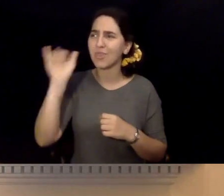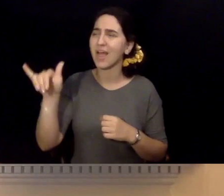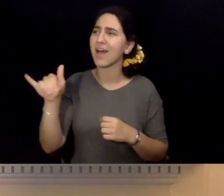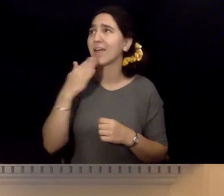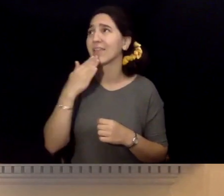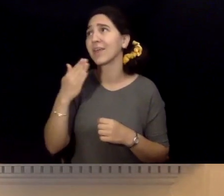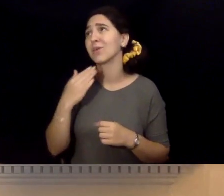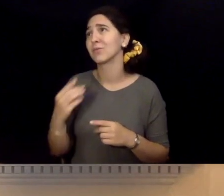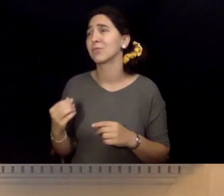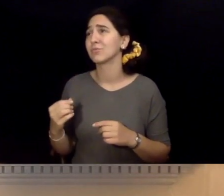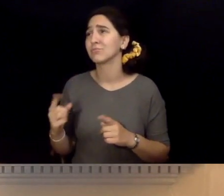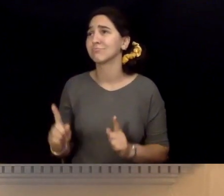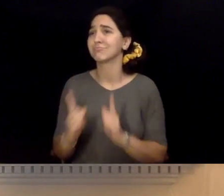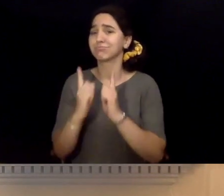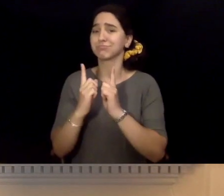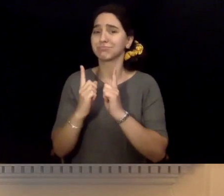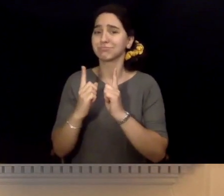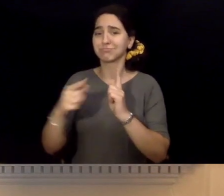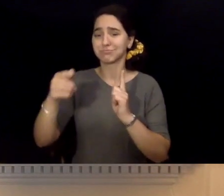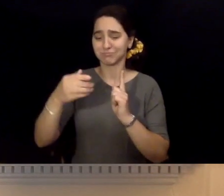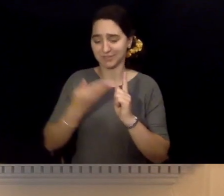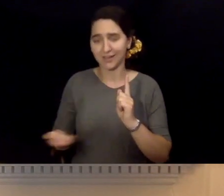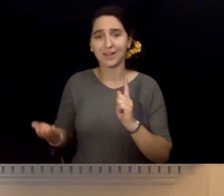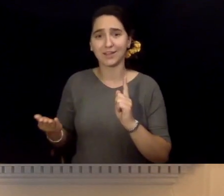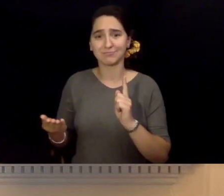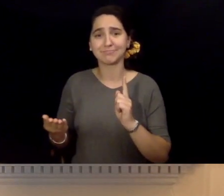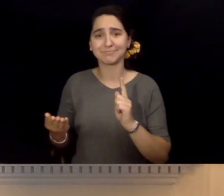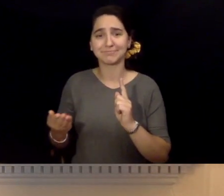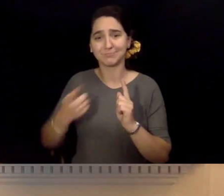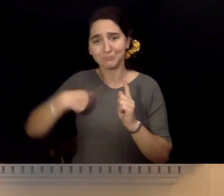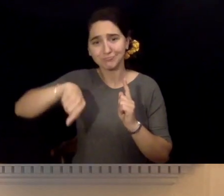celebrations, and we thank you for meeting us right where we are.